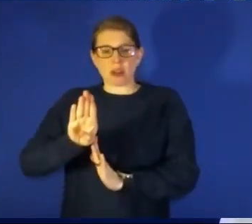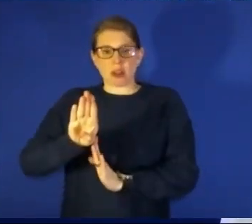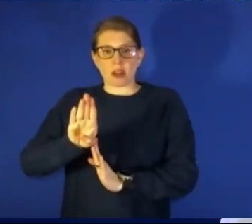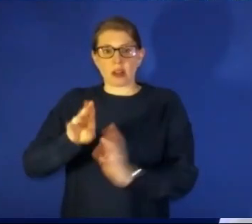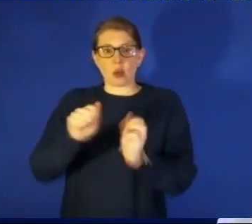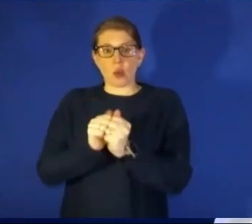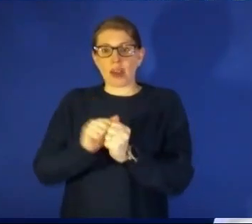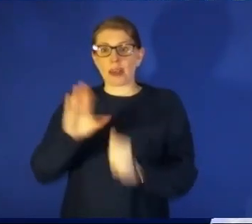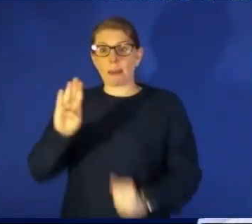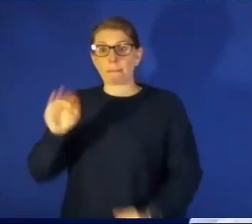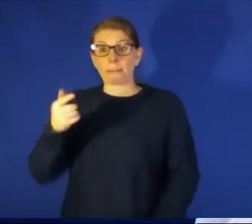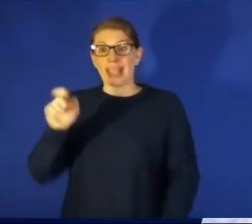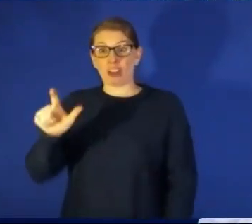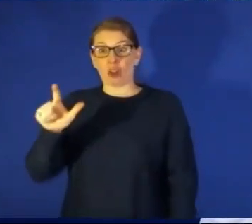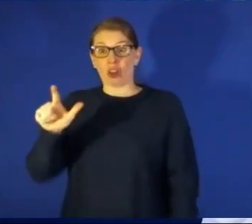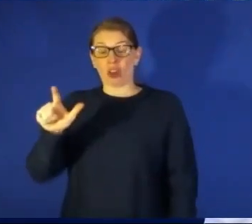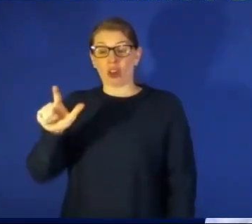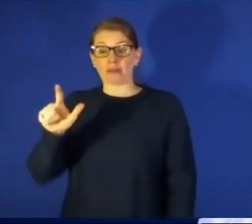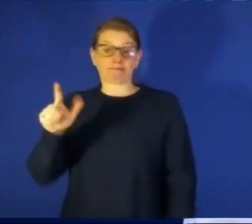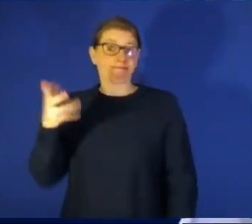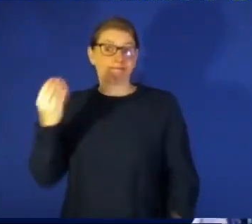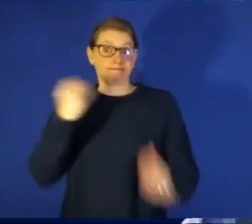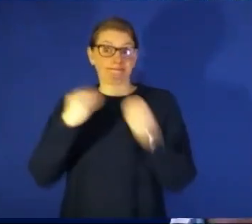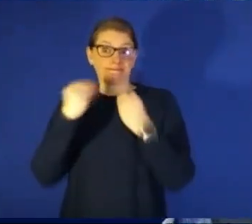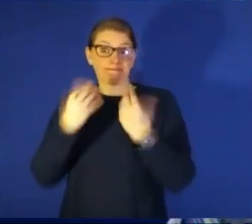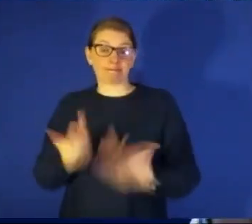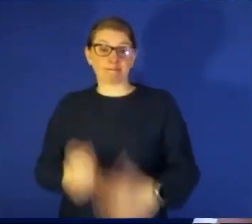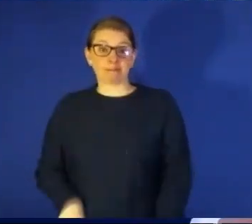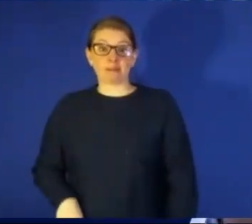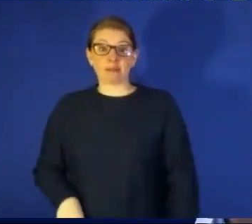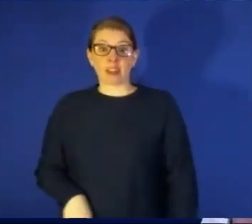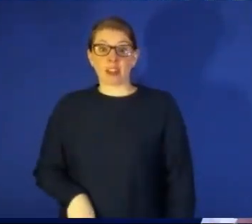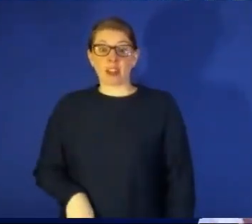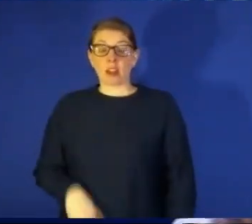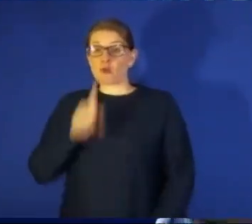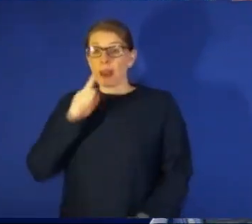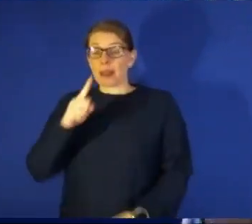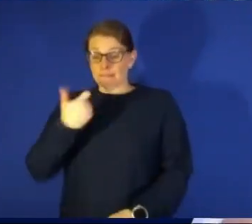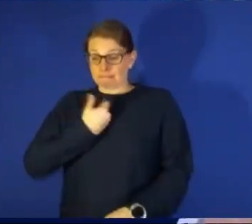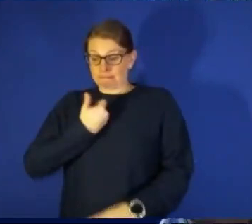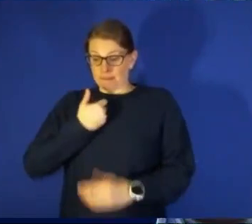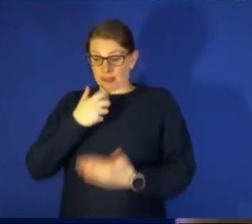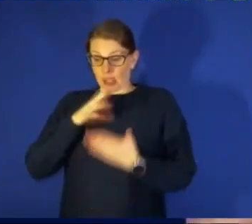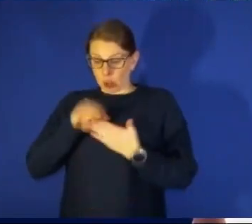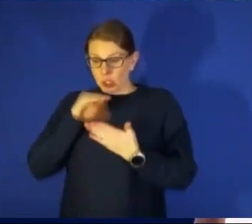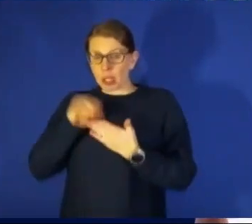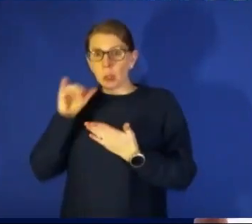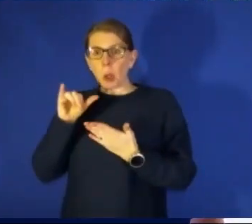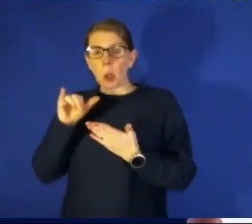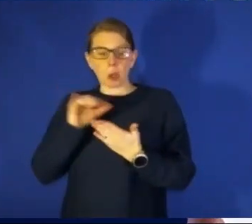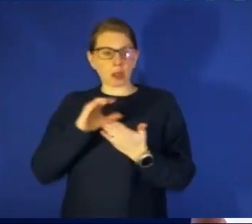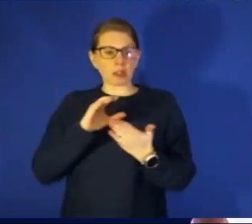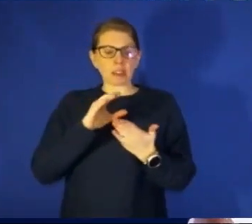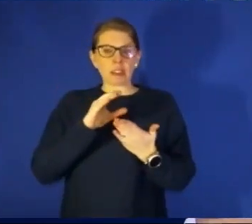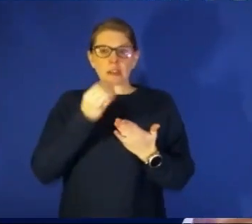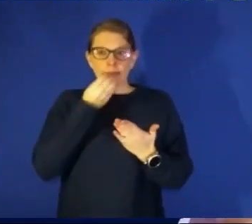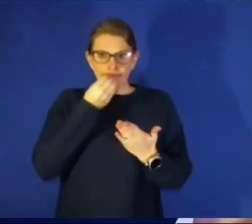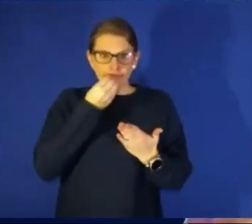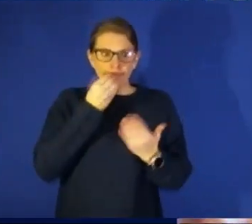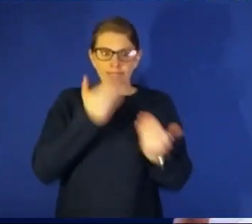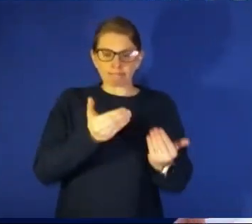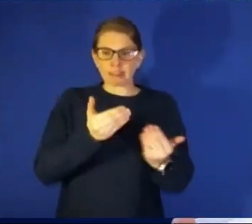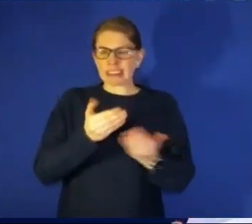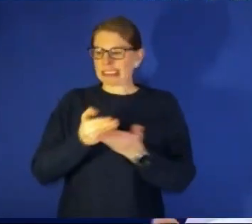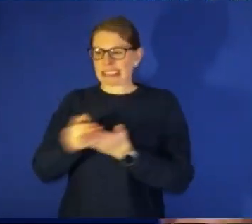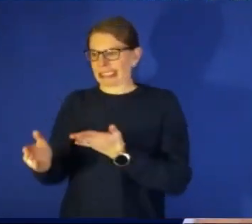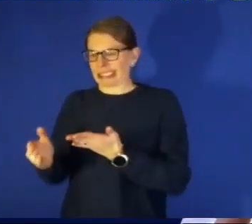bagel, and they may not, and it's really self-teaching. They begin to learn what they can eat and what they shouldn't eat. And it's really, in